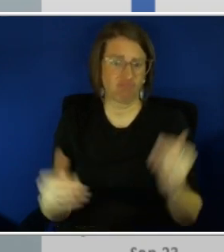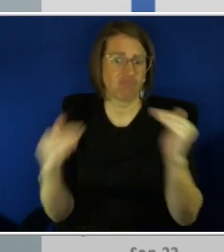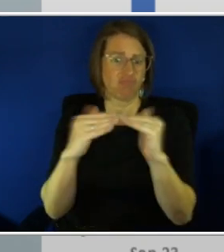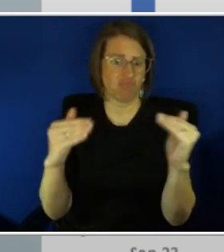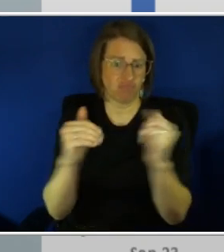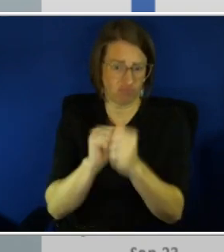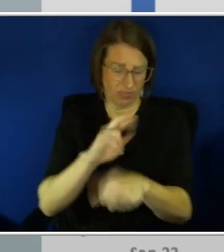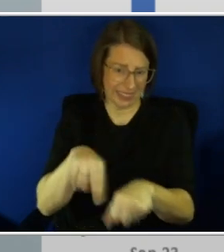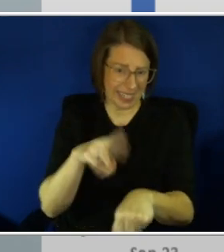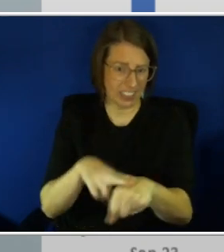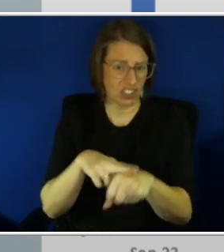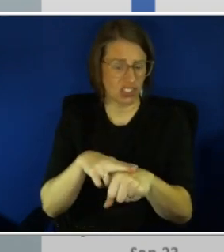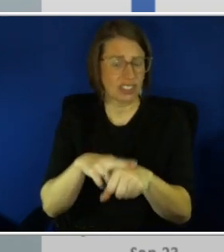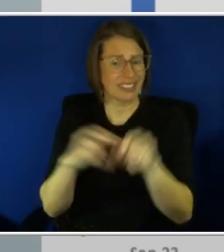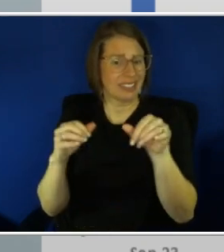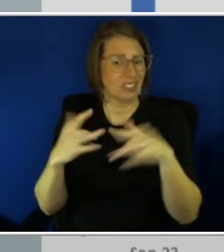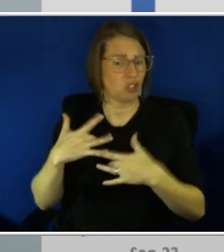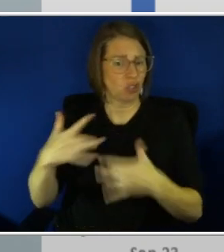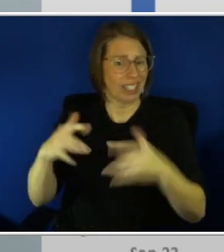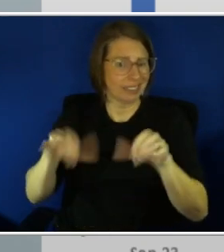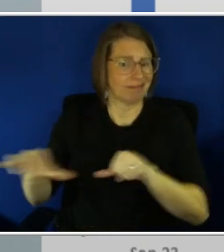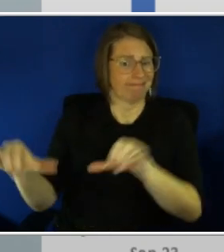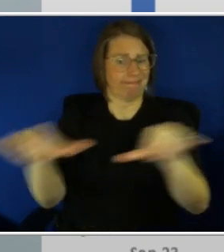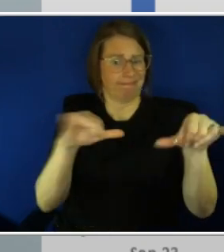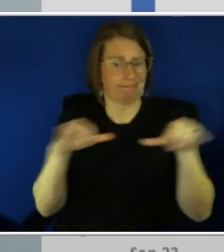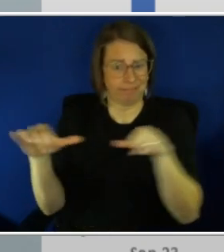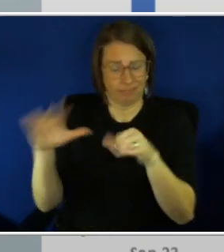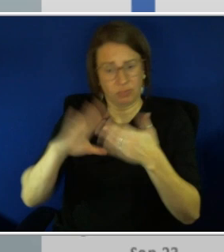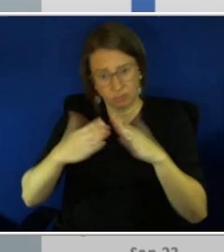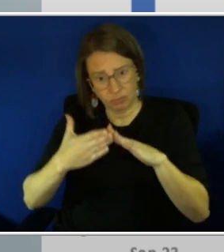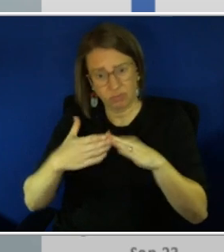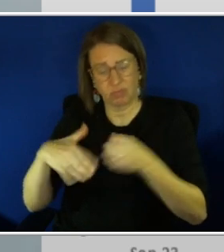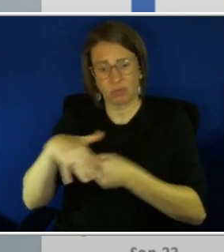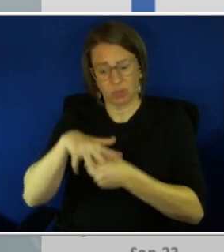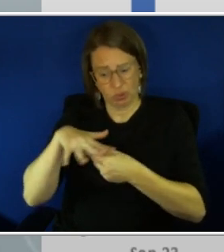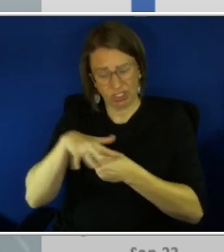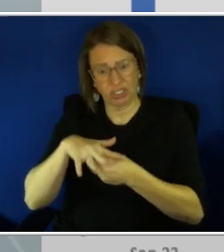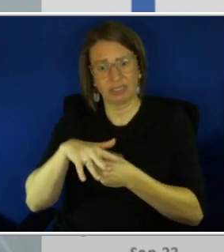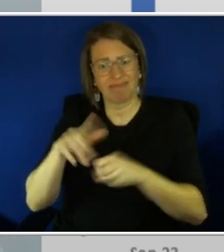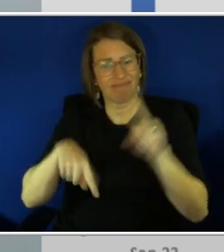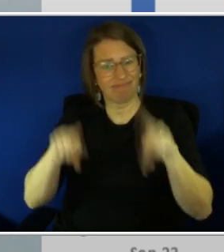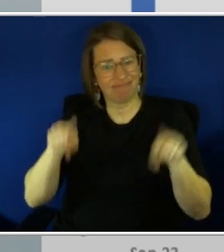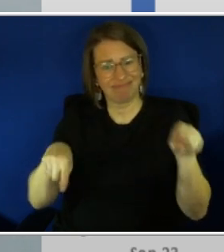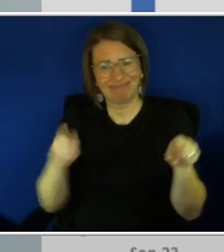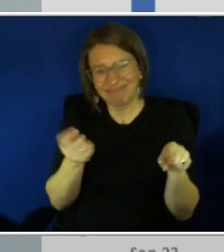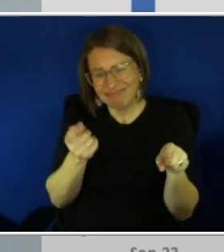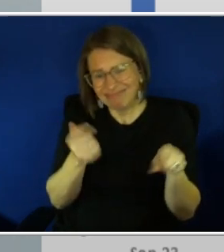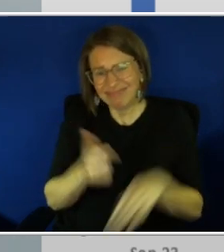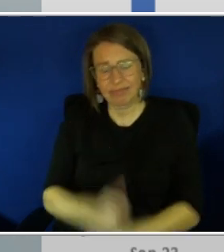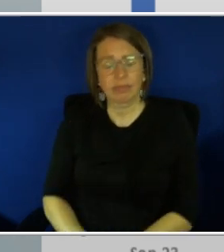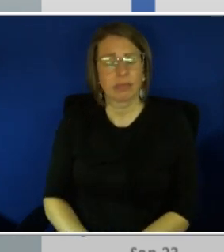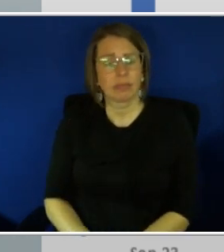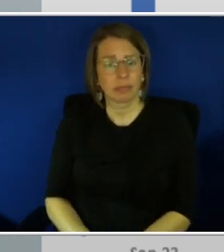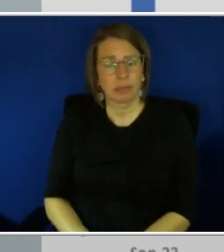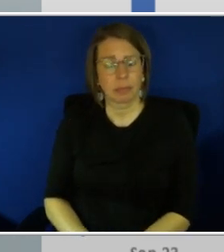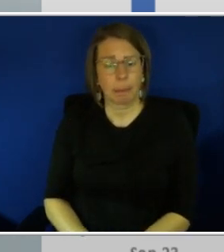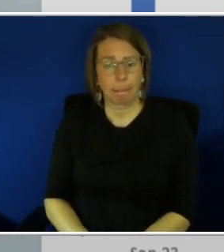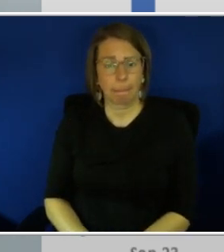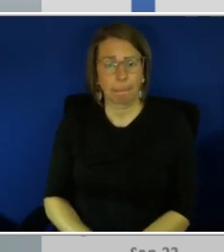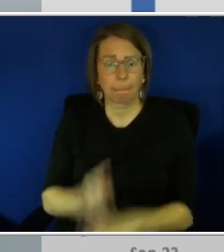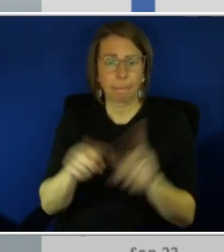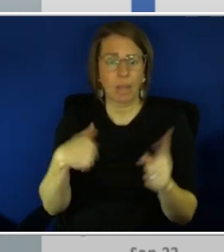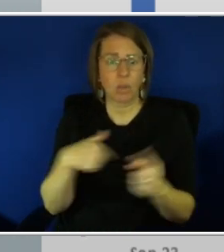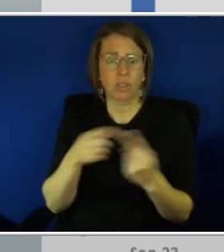seeing. Obviously, in any community or in any region, you can have a little bit of variance, but for the most part, we struggled with the